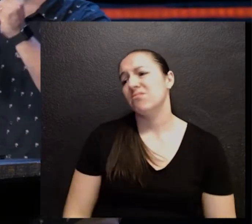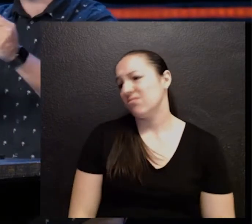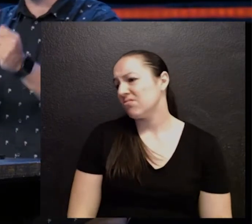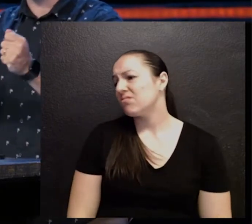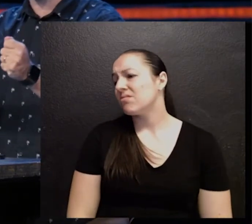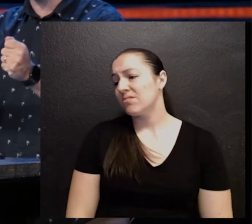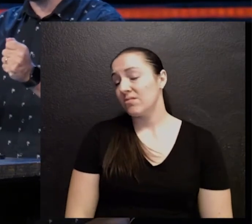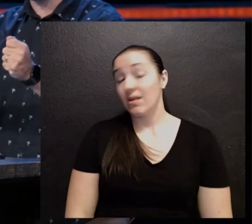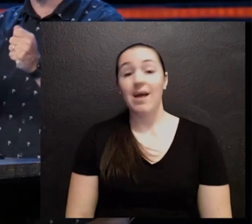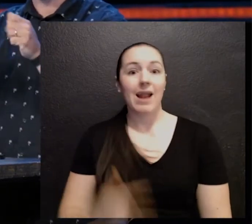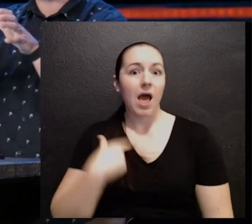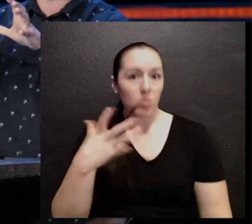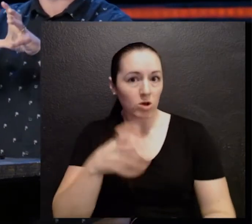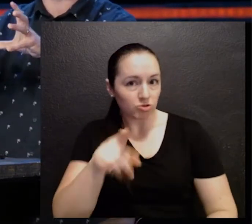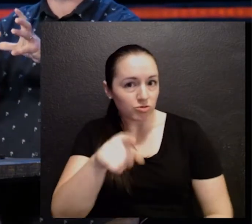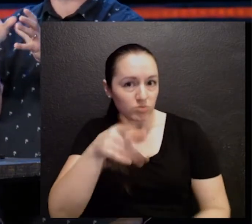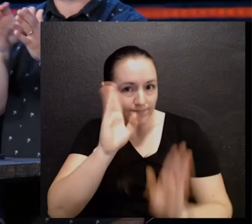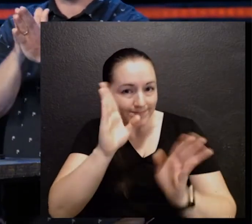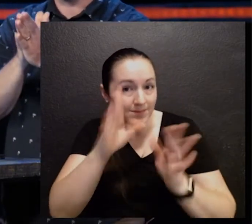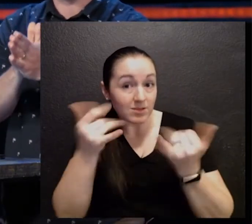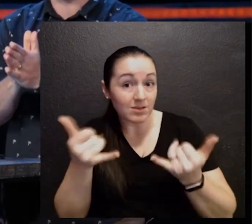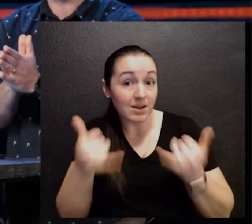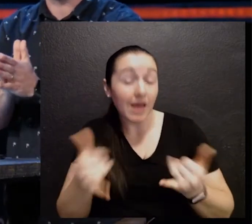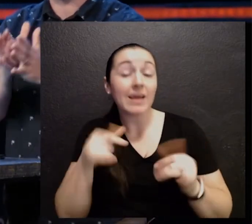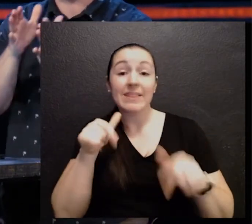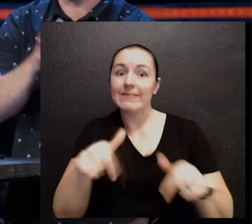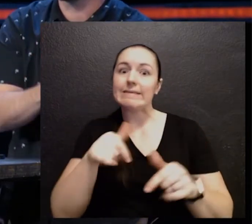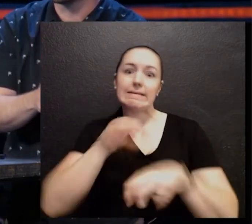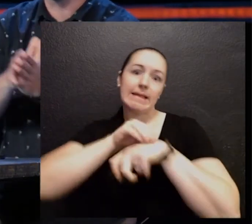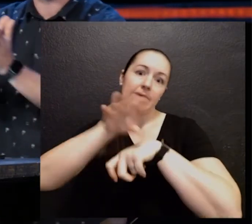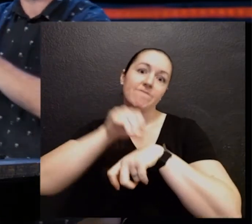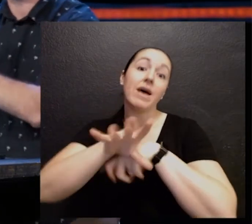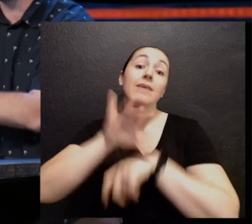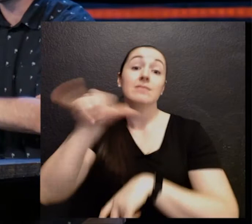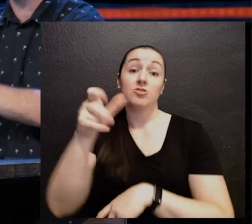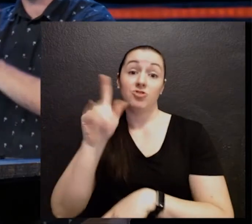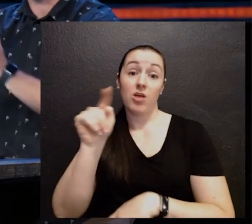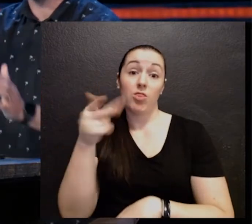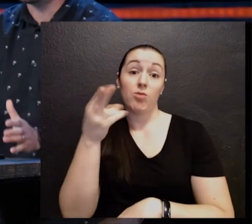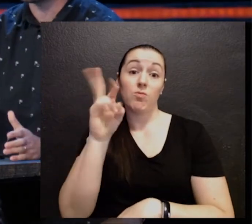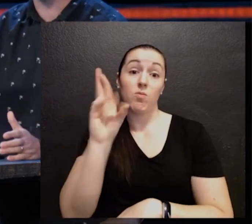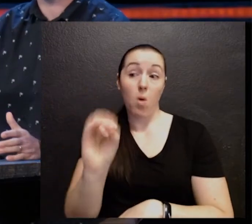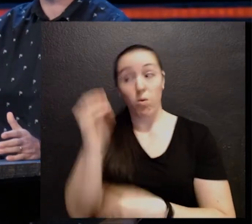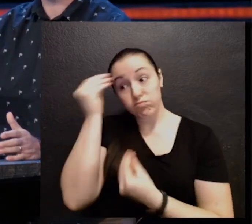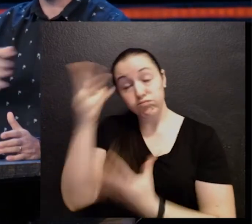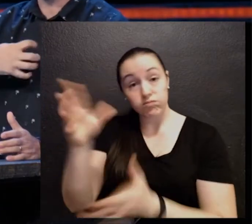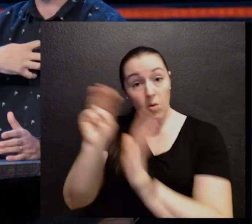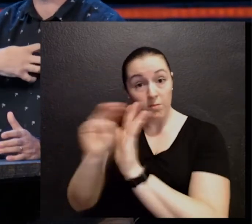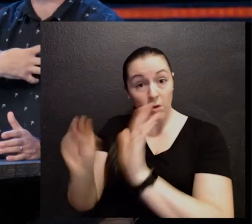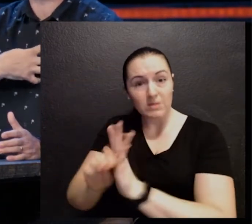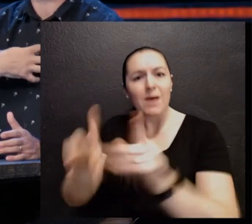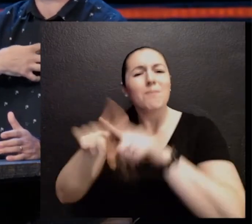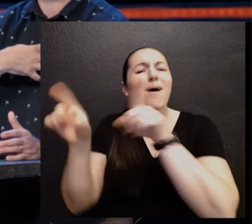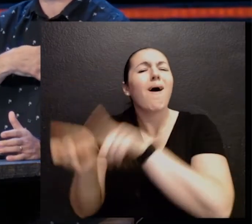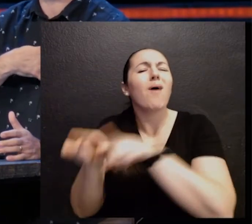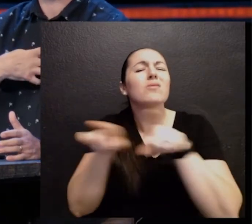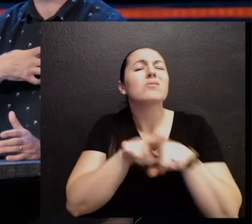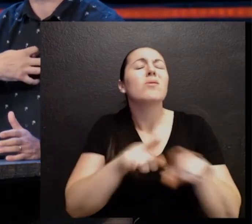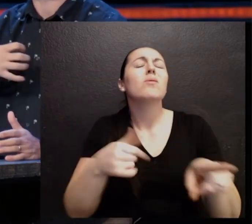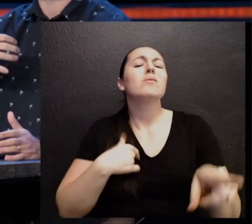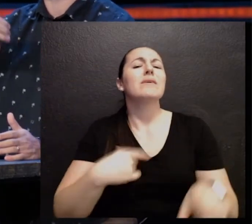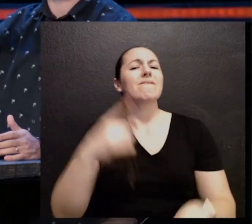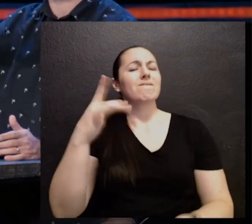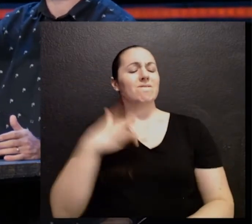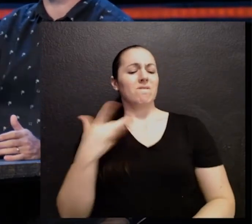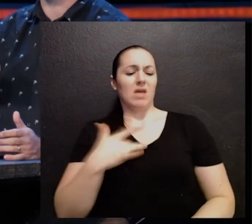And I want you to hear this today because I believe that this is a piece of advice that Jethro gave to Moses, but I just feel this deep